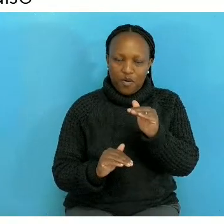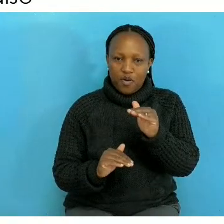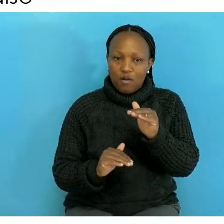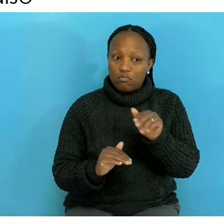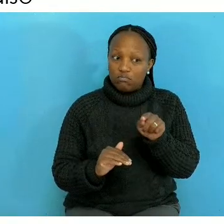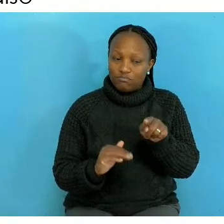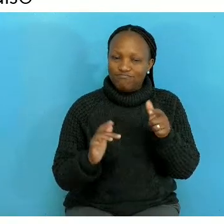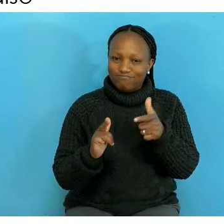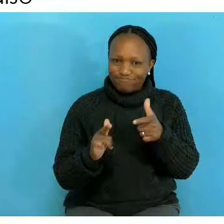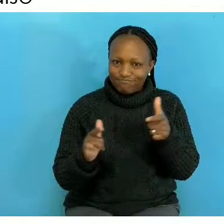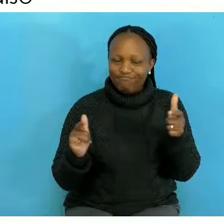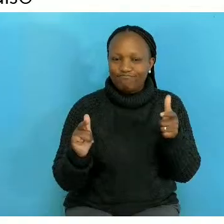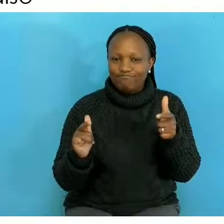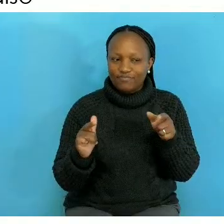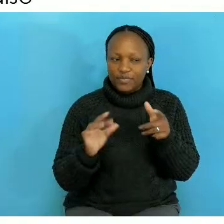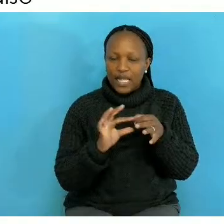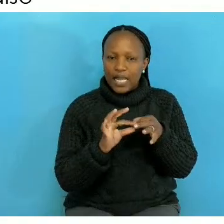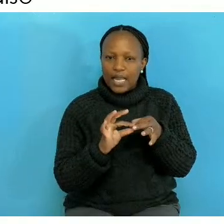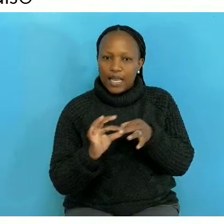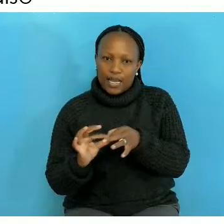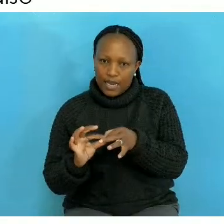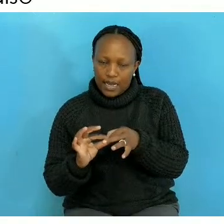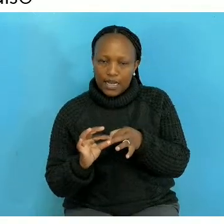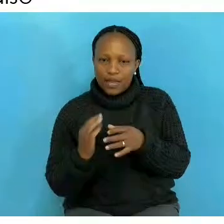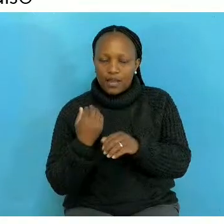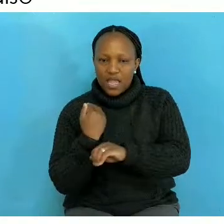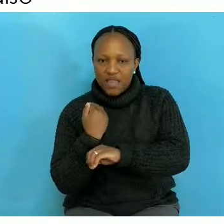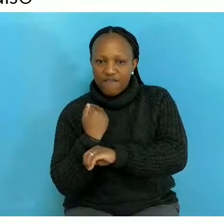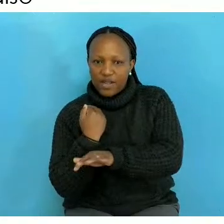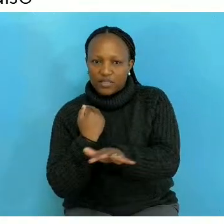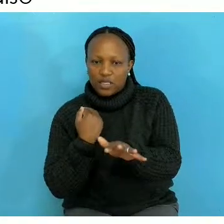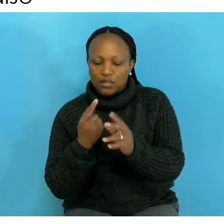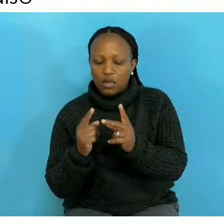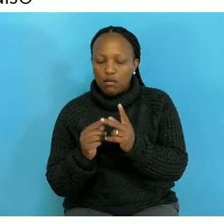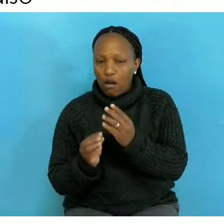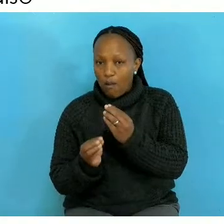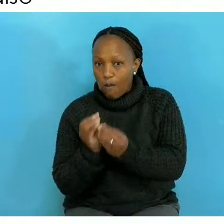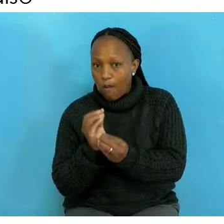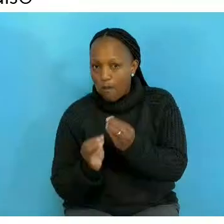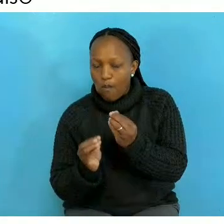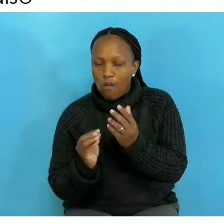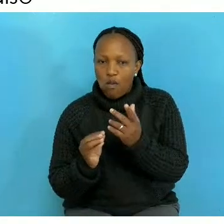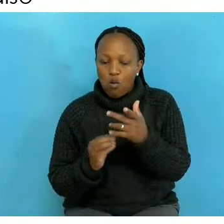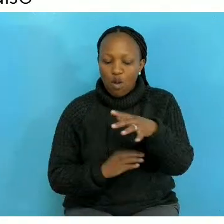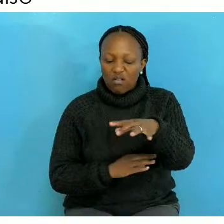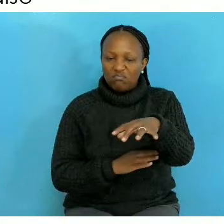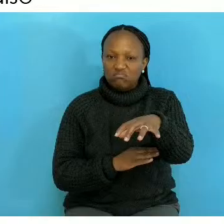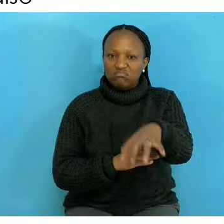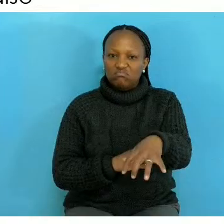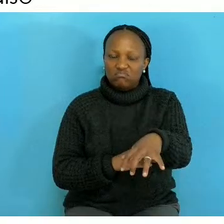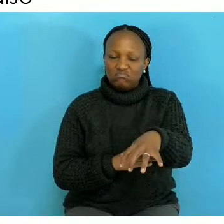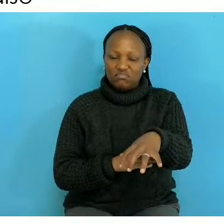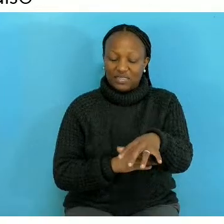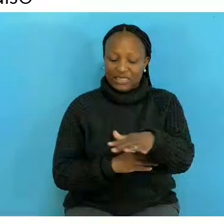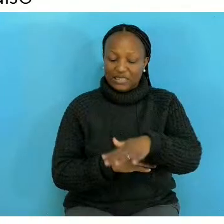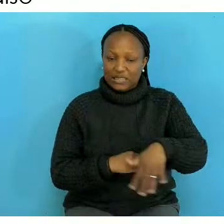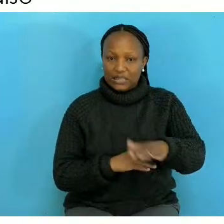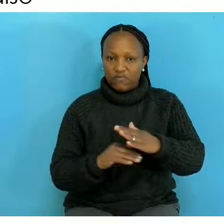big part of this relates to infrastructure maintenance. With the plant having been about